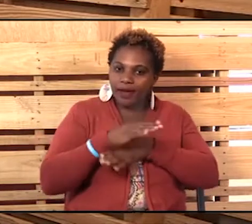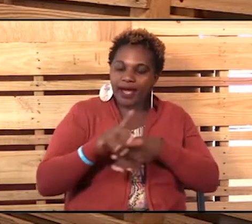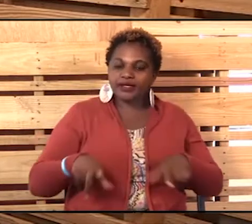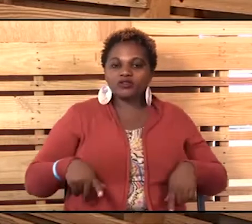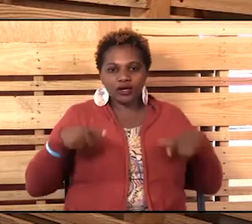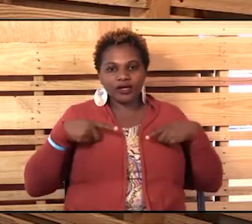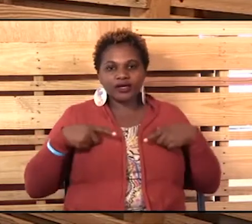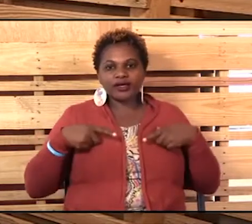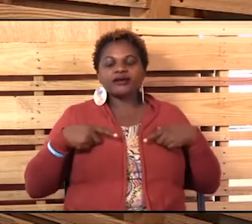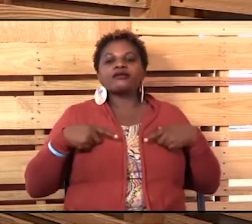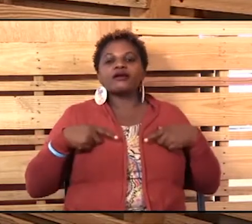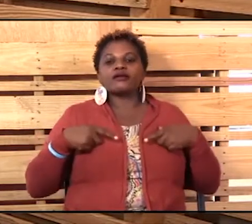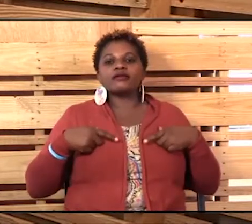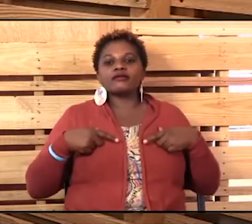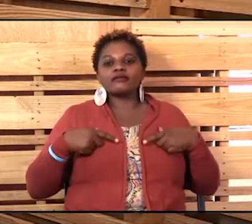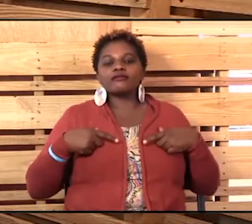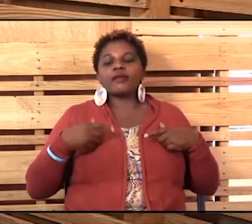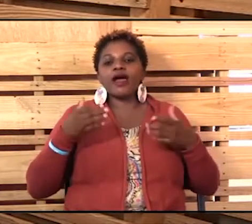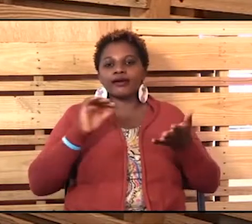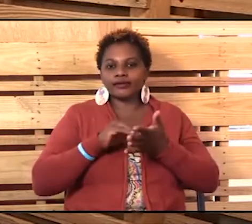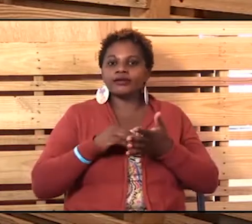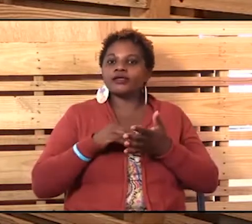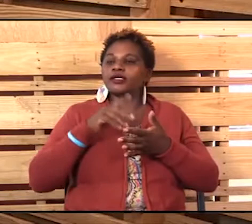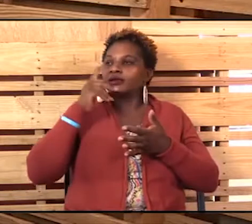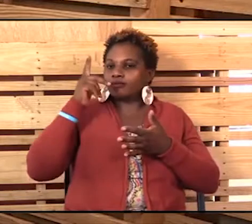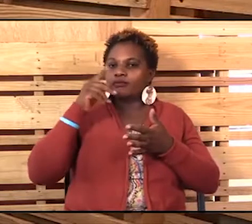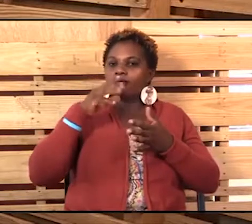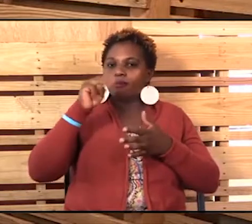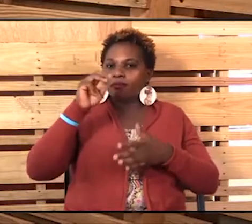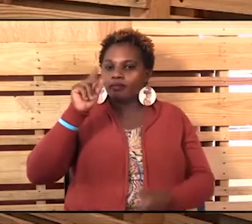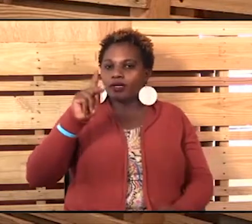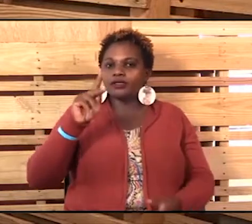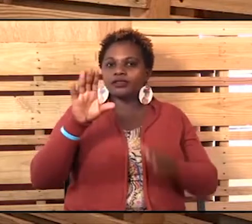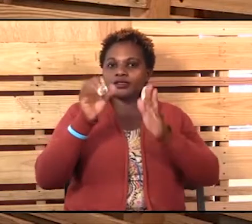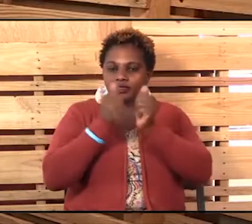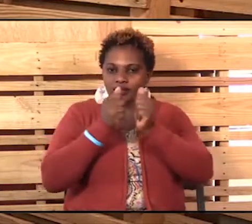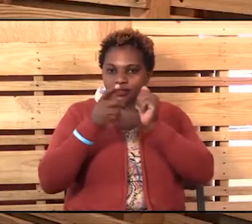to life. Let's say this, say it together, Pumba. It says,